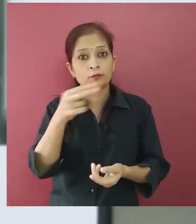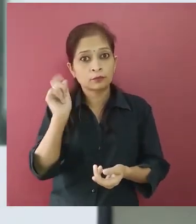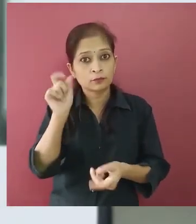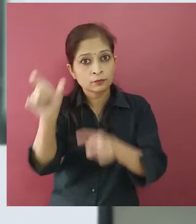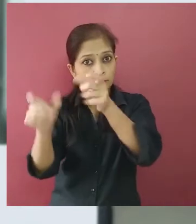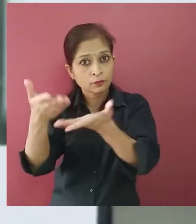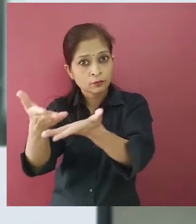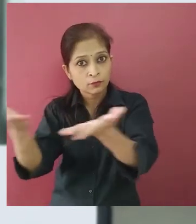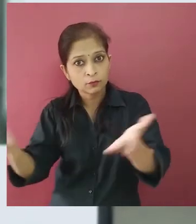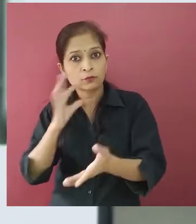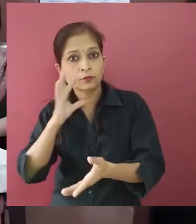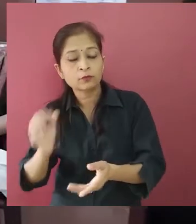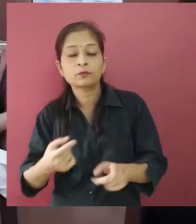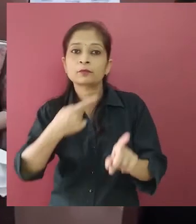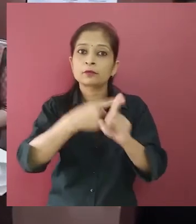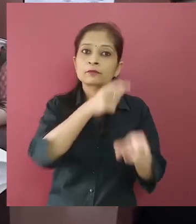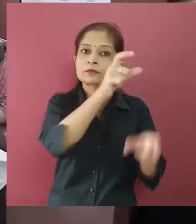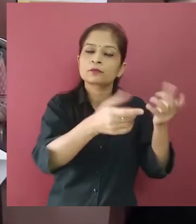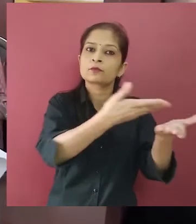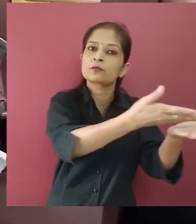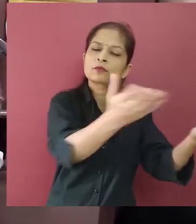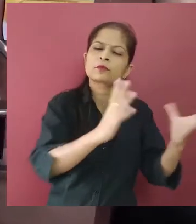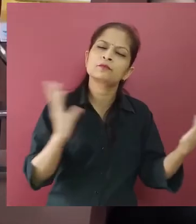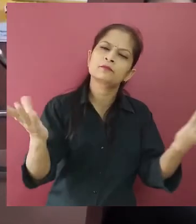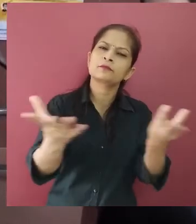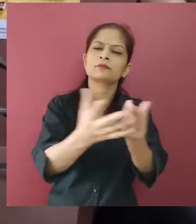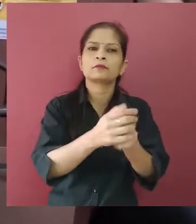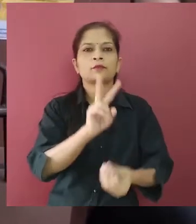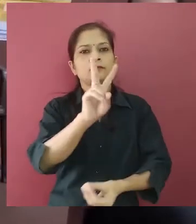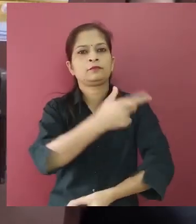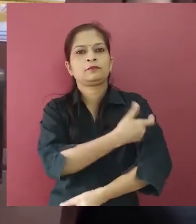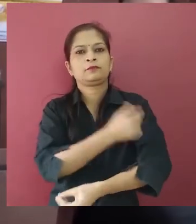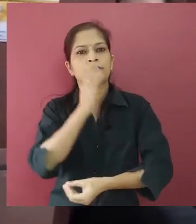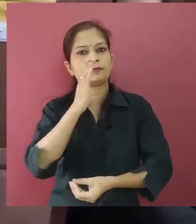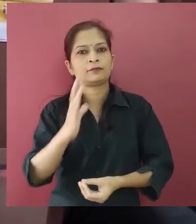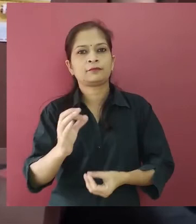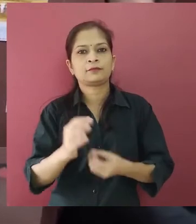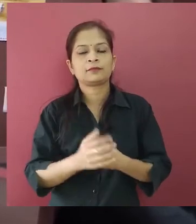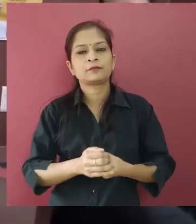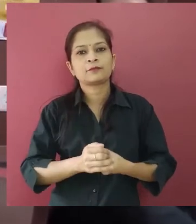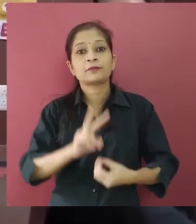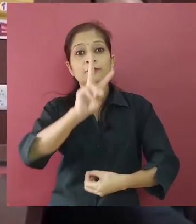it is important. It is as important for the general public and everybody to take the vaccine shot.